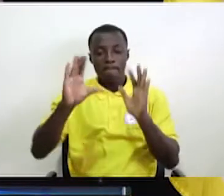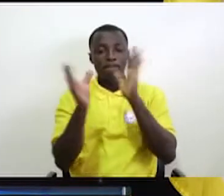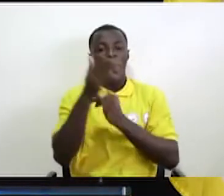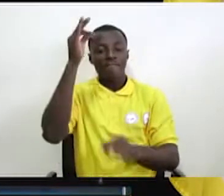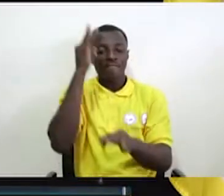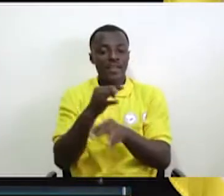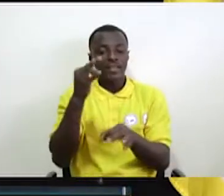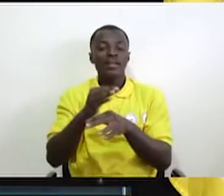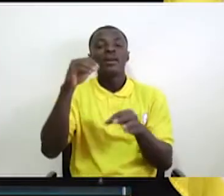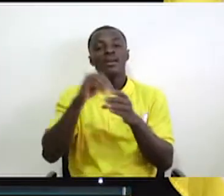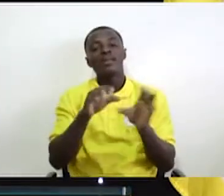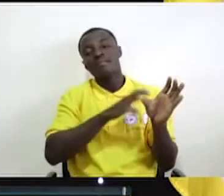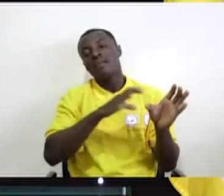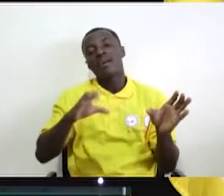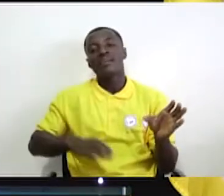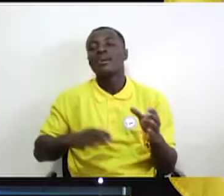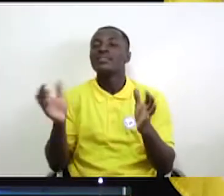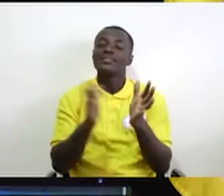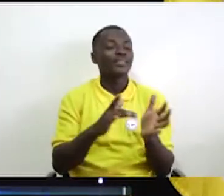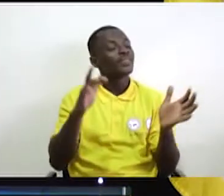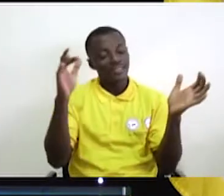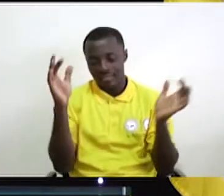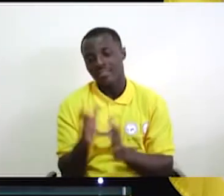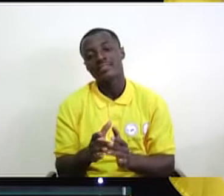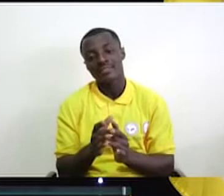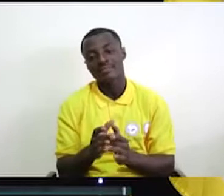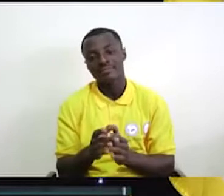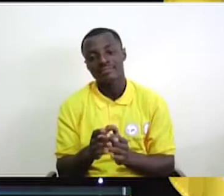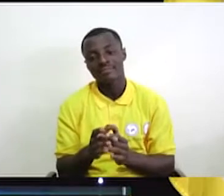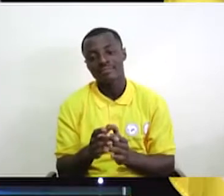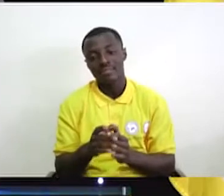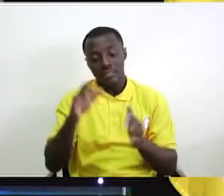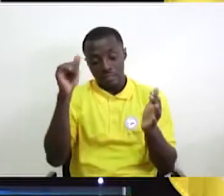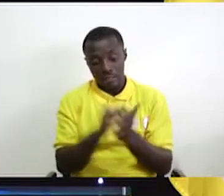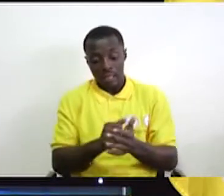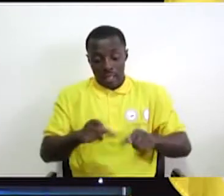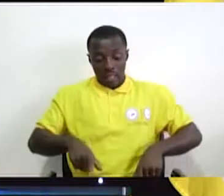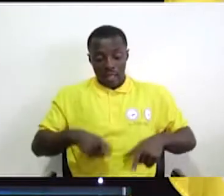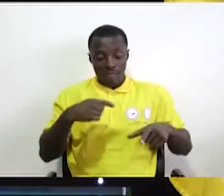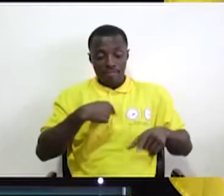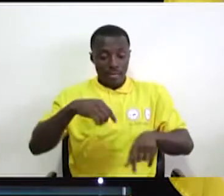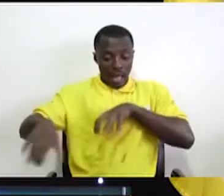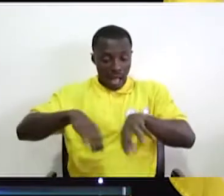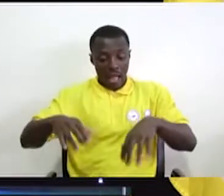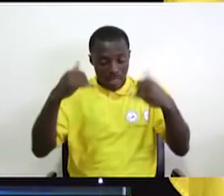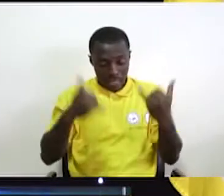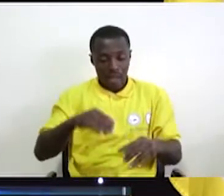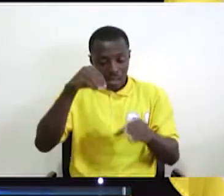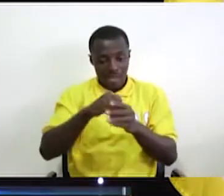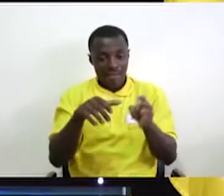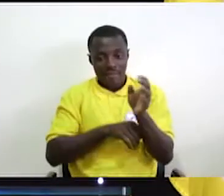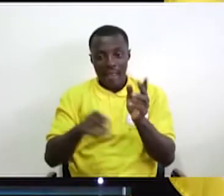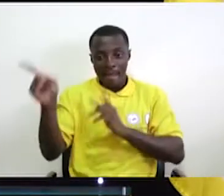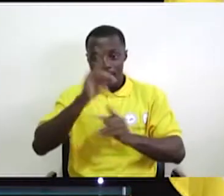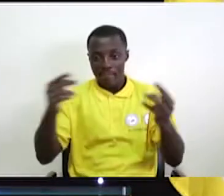me bonu. Not the life I pray to live. Enya abraba me bon pa ese me bon. But the life I live now in the flesh that people